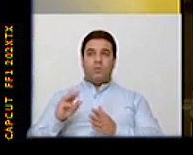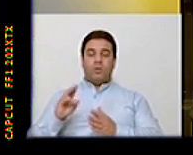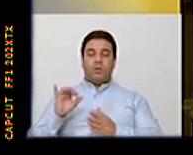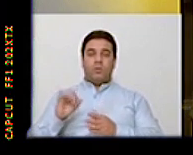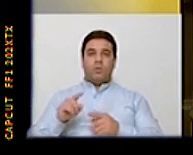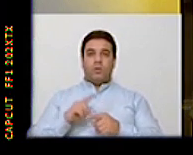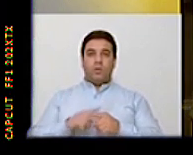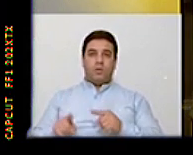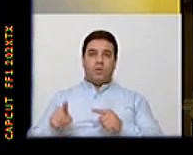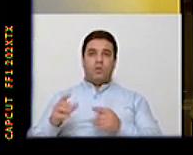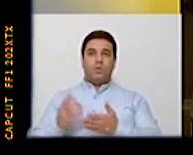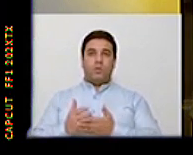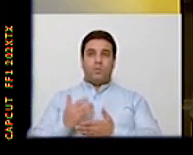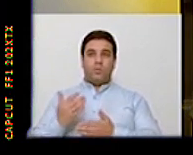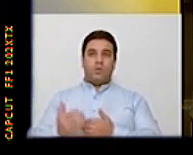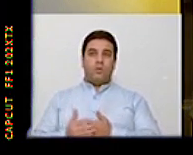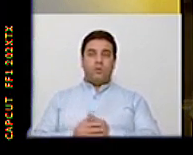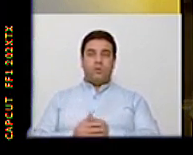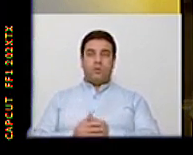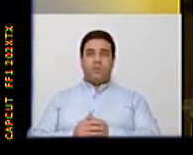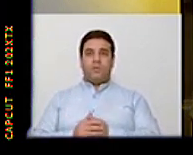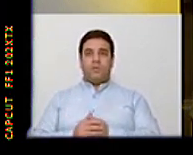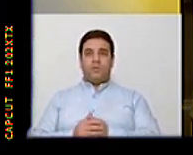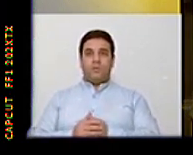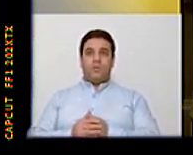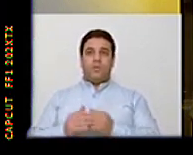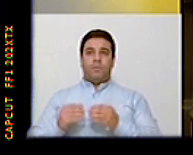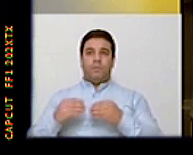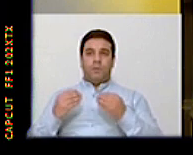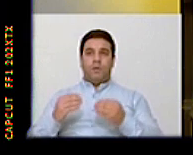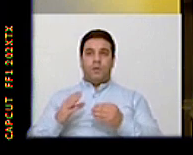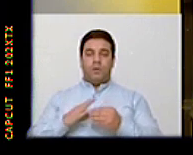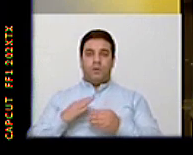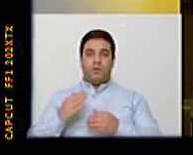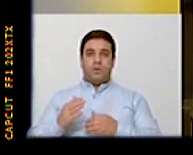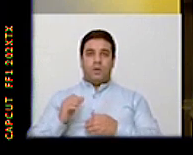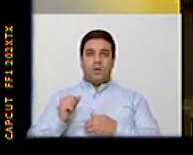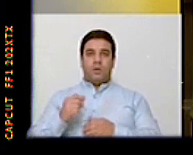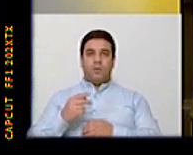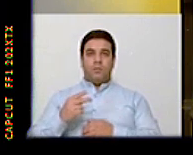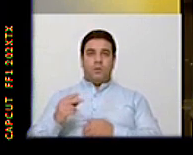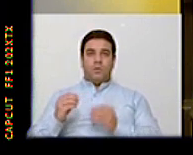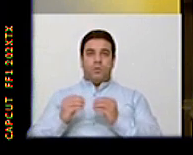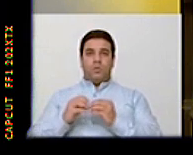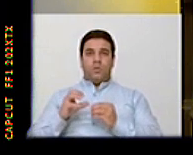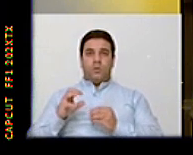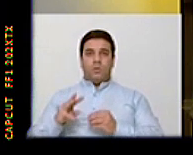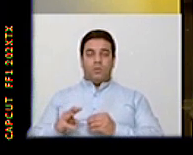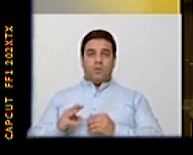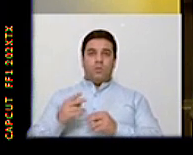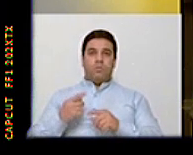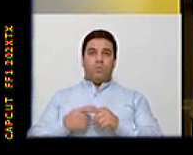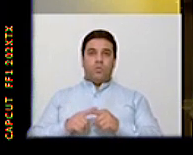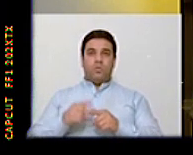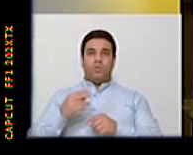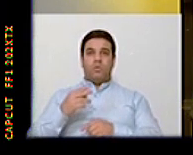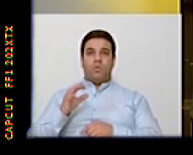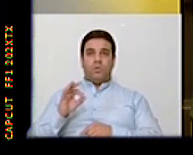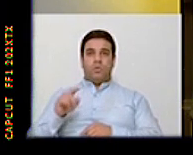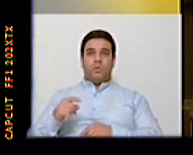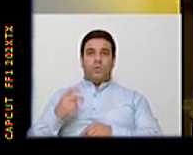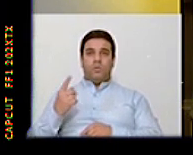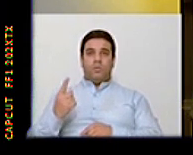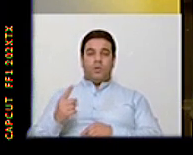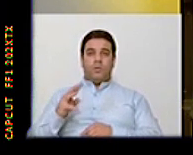maksimal tezlanishini toping. Berilgan A barobar 10 cm. Bu